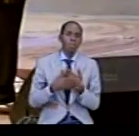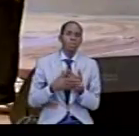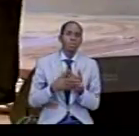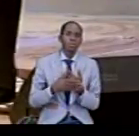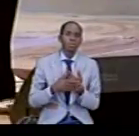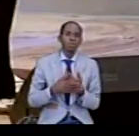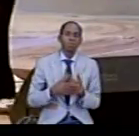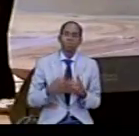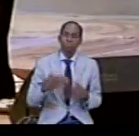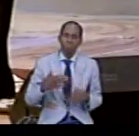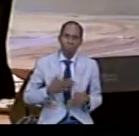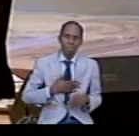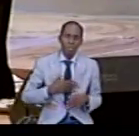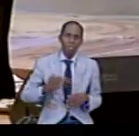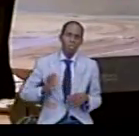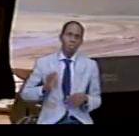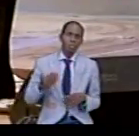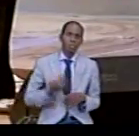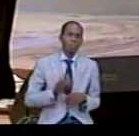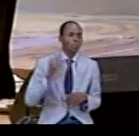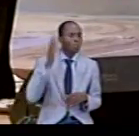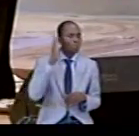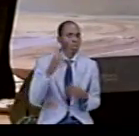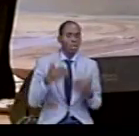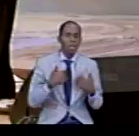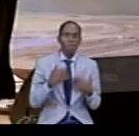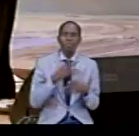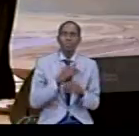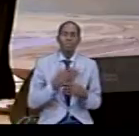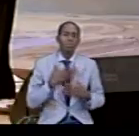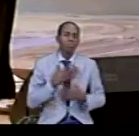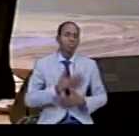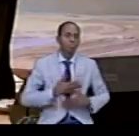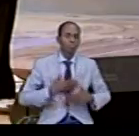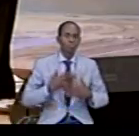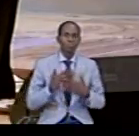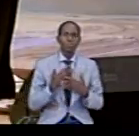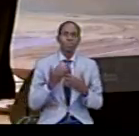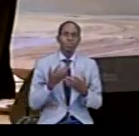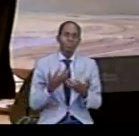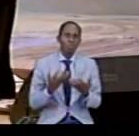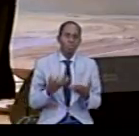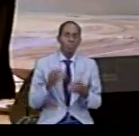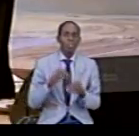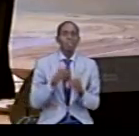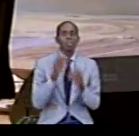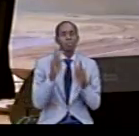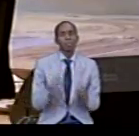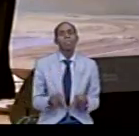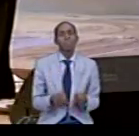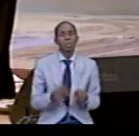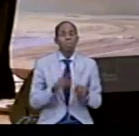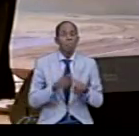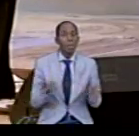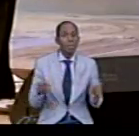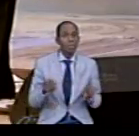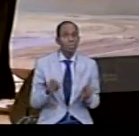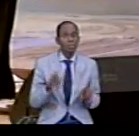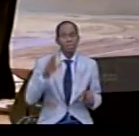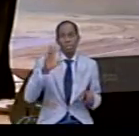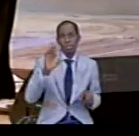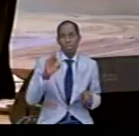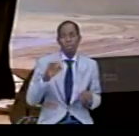my soul shall have no pleasure in him for starting nine in the boats were not